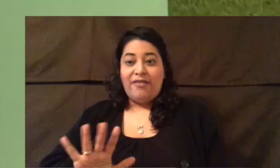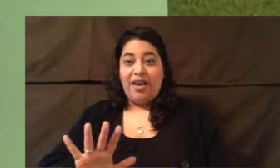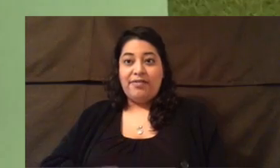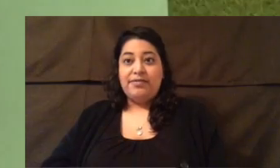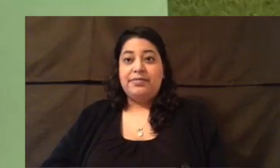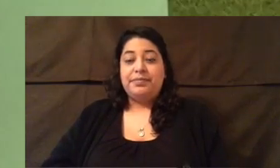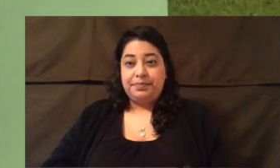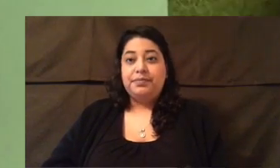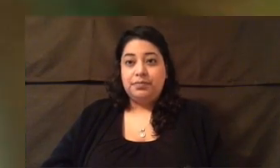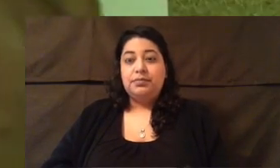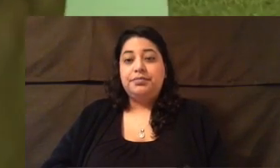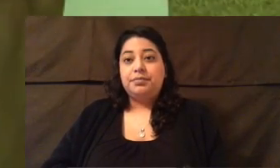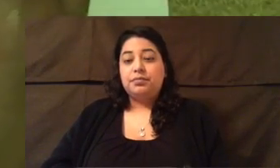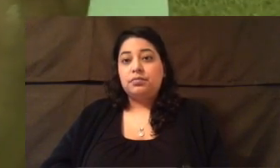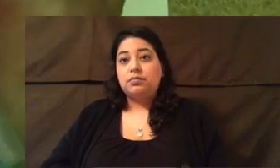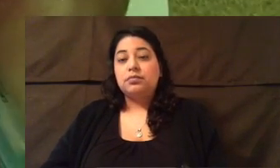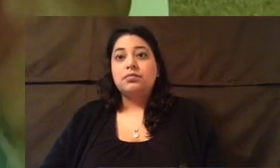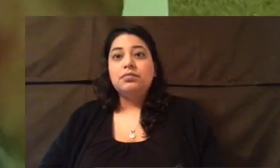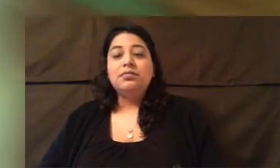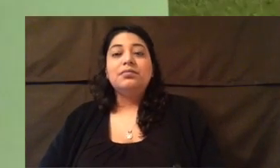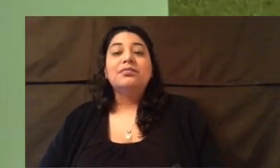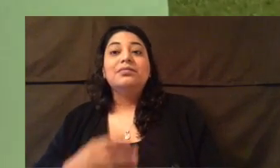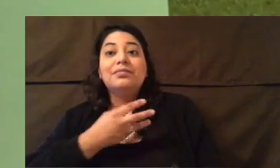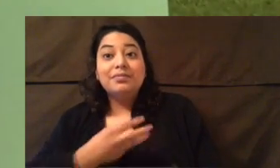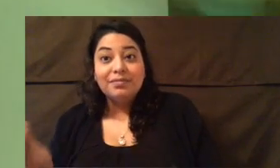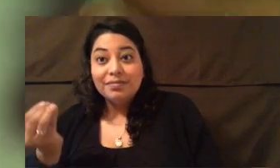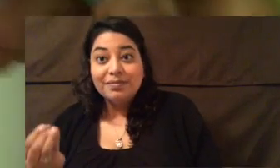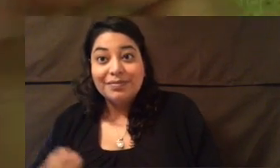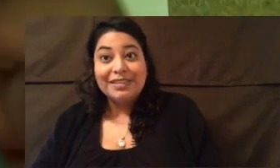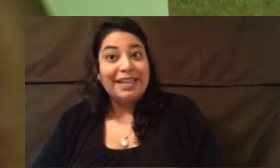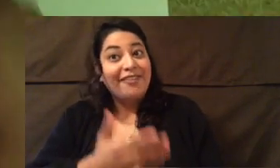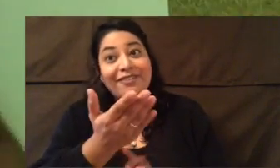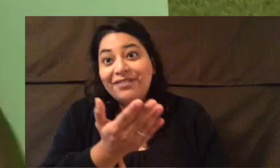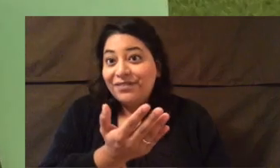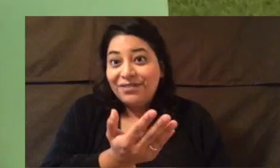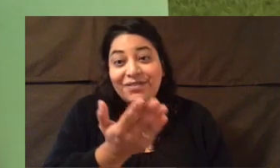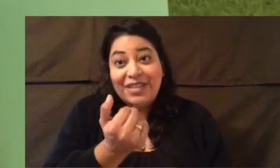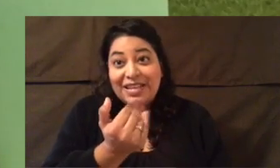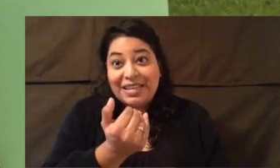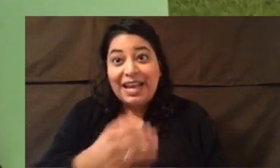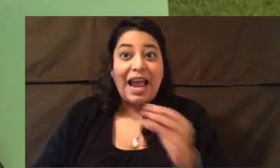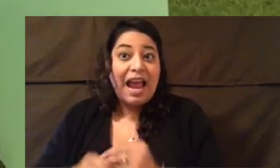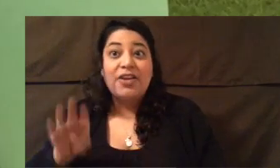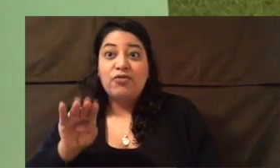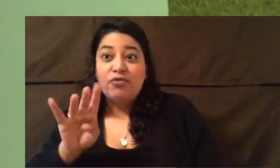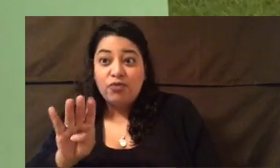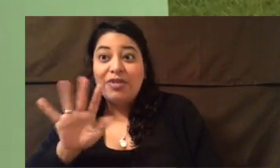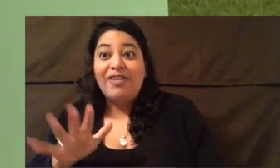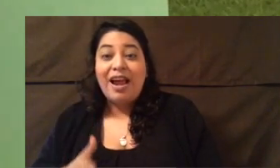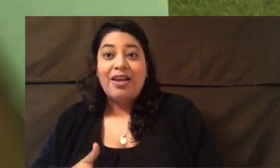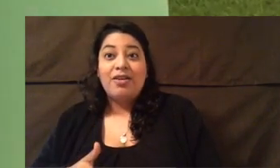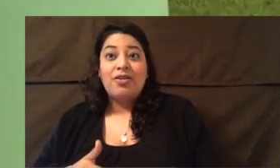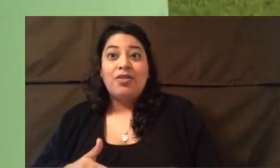45. Okay? 15 plus 30 gives me 45. And guess what, boys and girls? 15